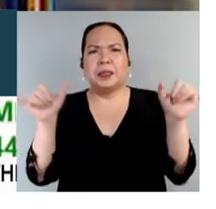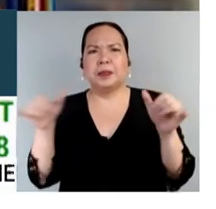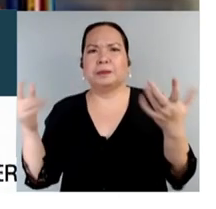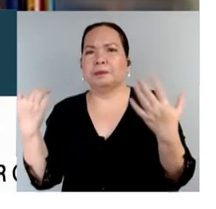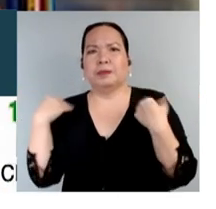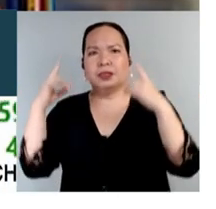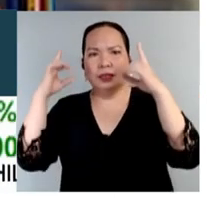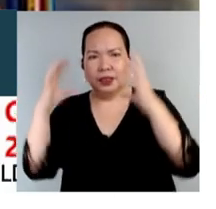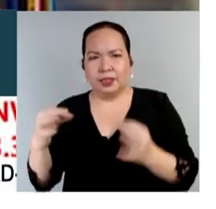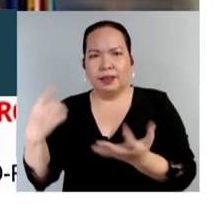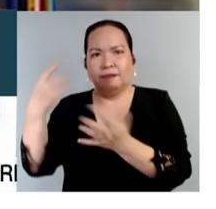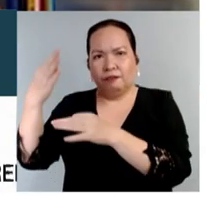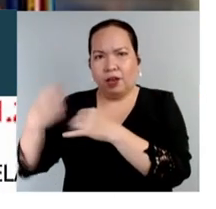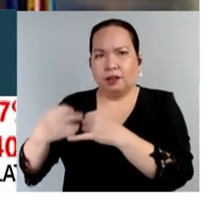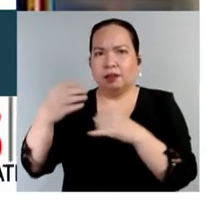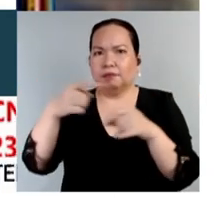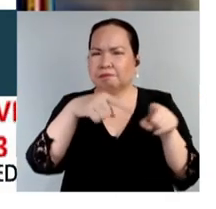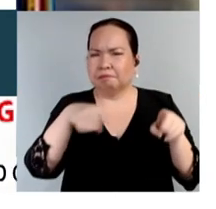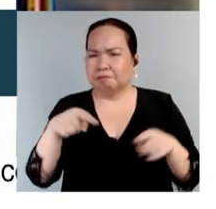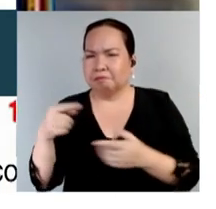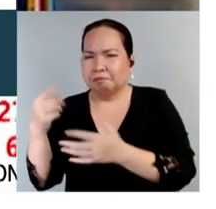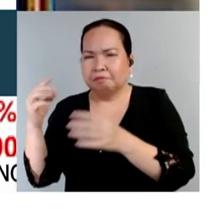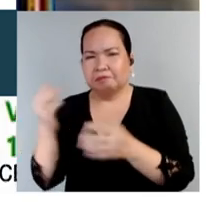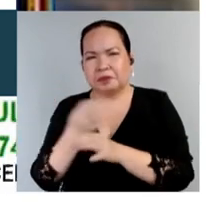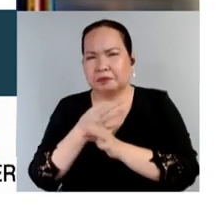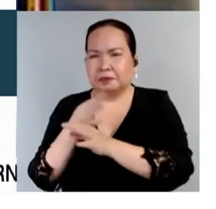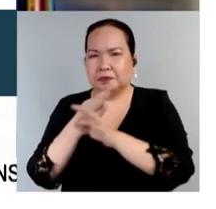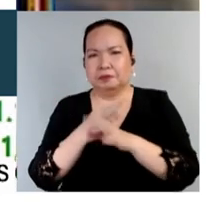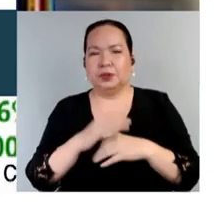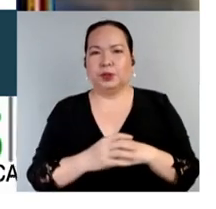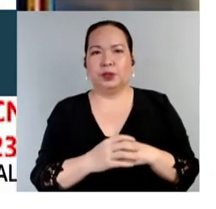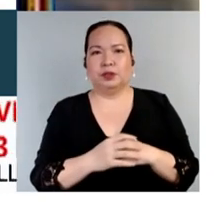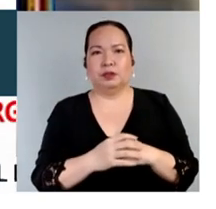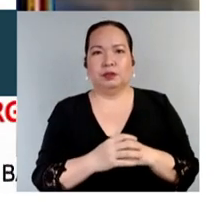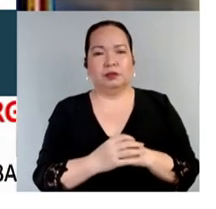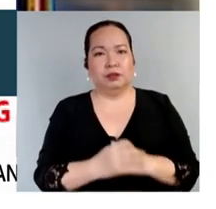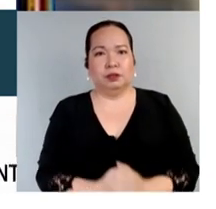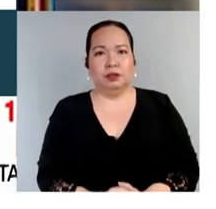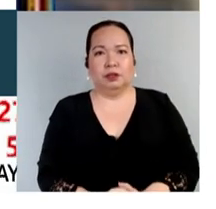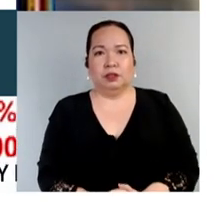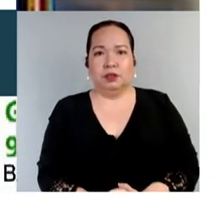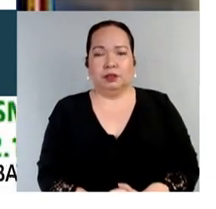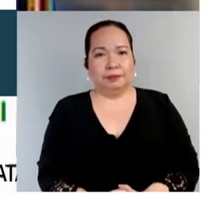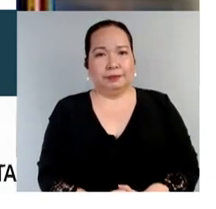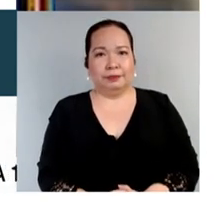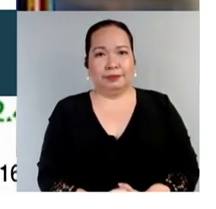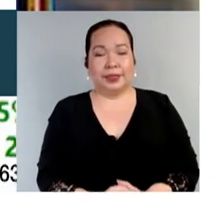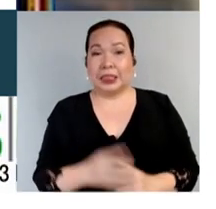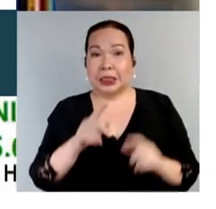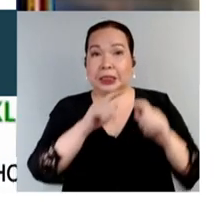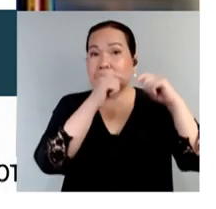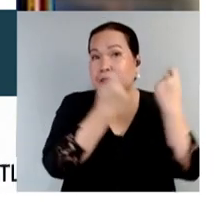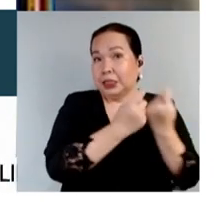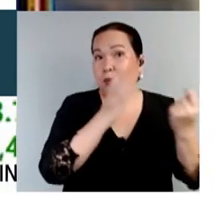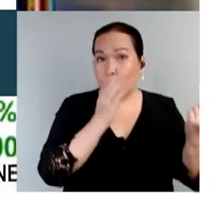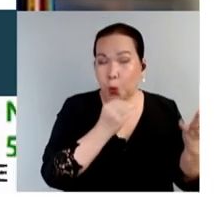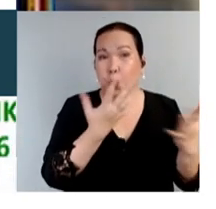forming in its final form, their team, their tandem, and even their